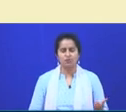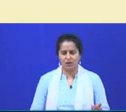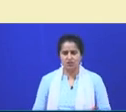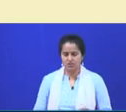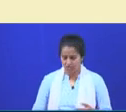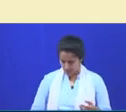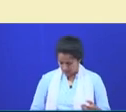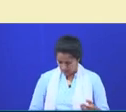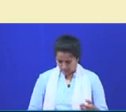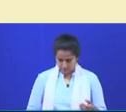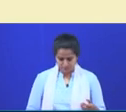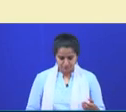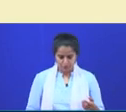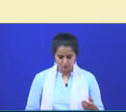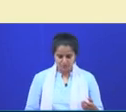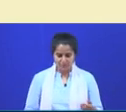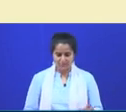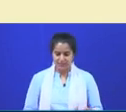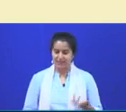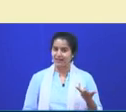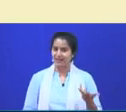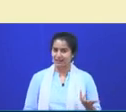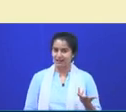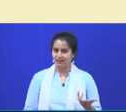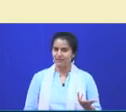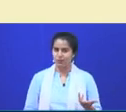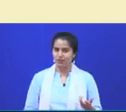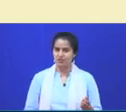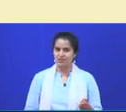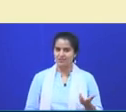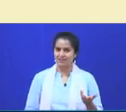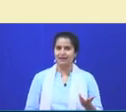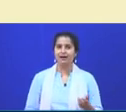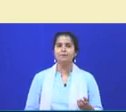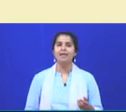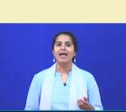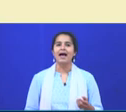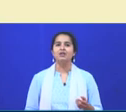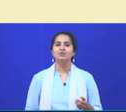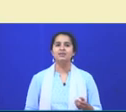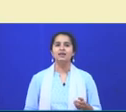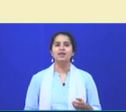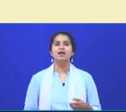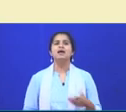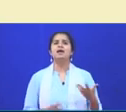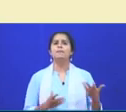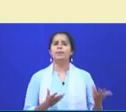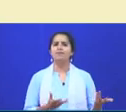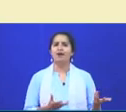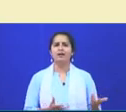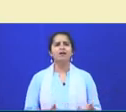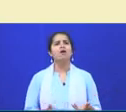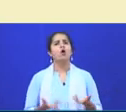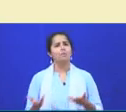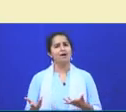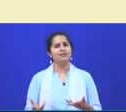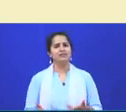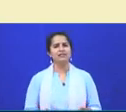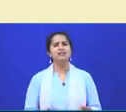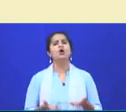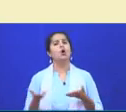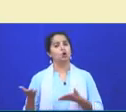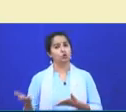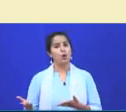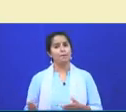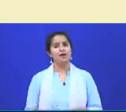I ask the question that follows is kada. The question is kada. And you say, bhavan or